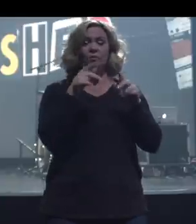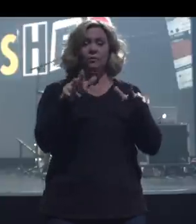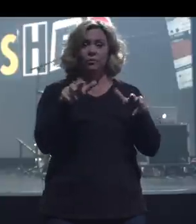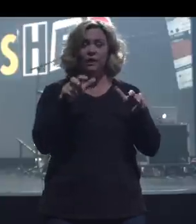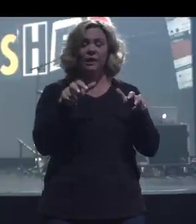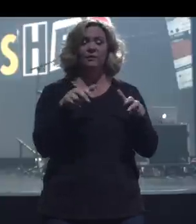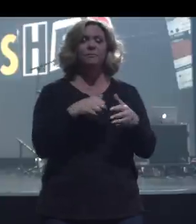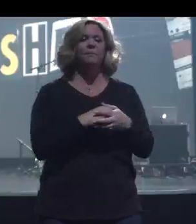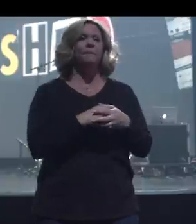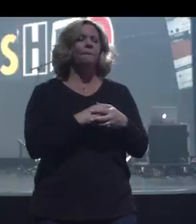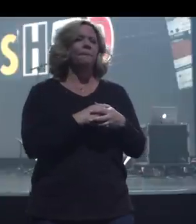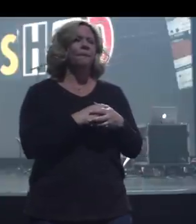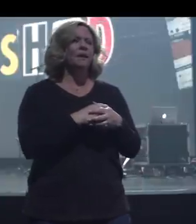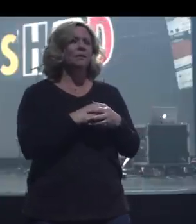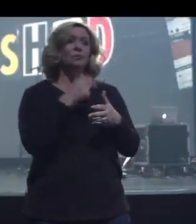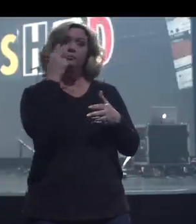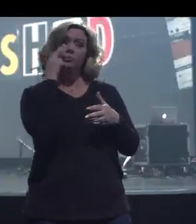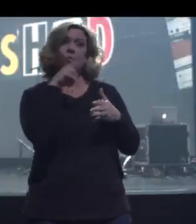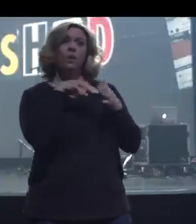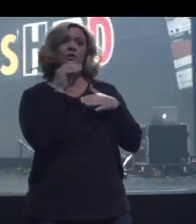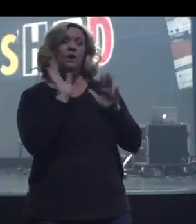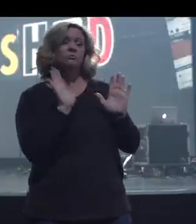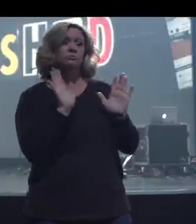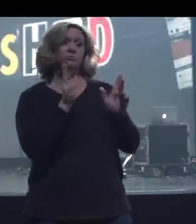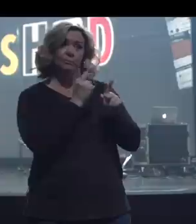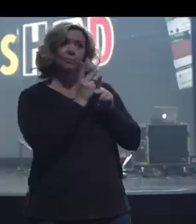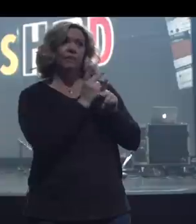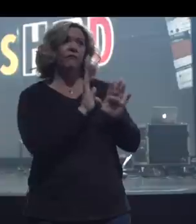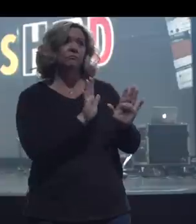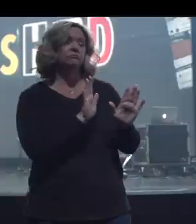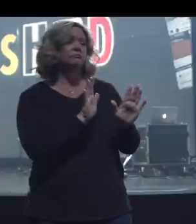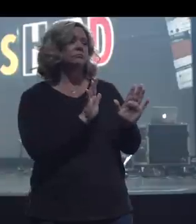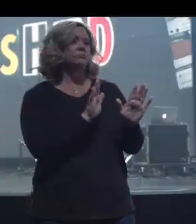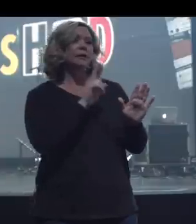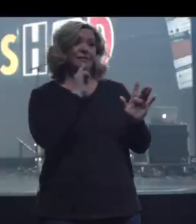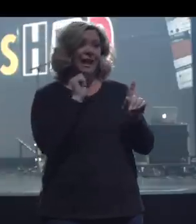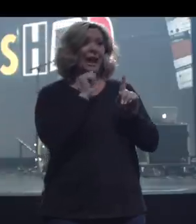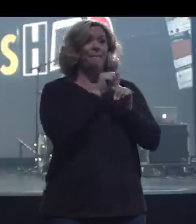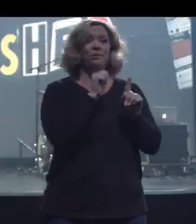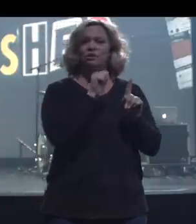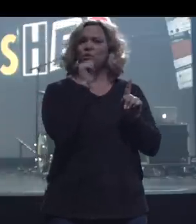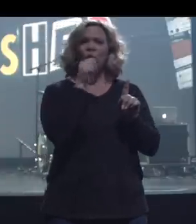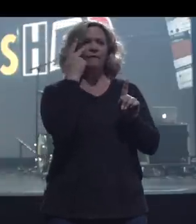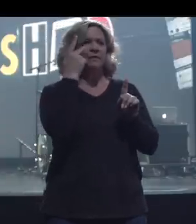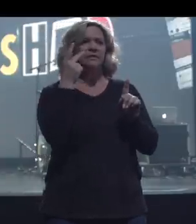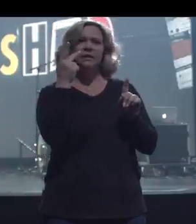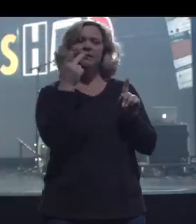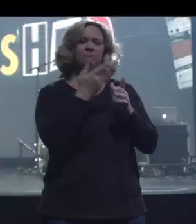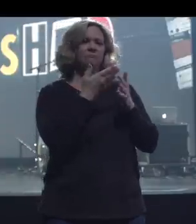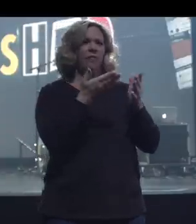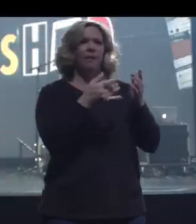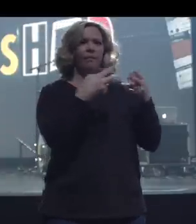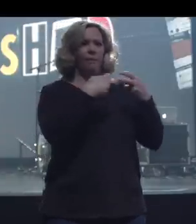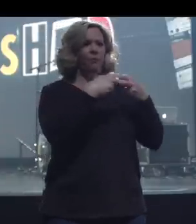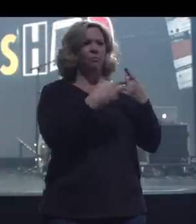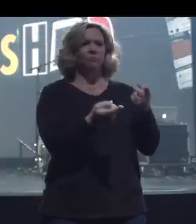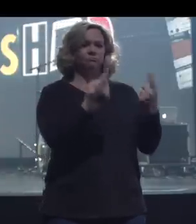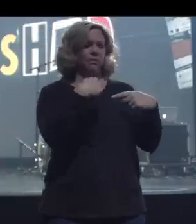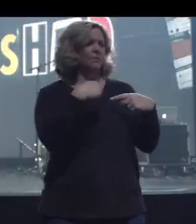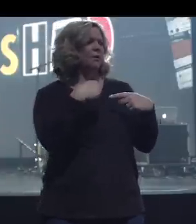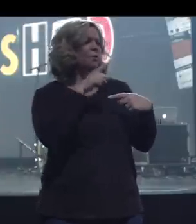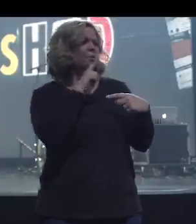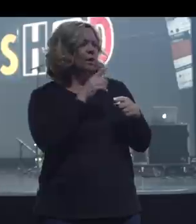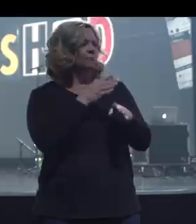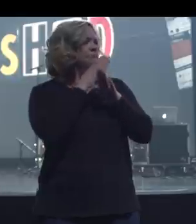then he said to them, watch out. Why would Jesus say watch out? Because it's an ambush. You won't even see it coming. Be on your guard against